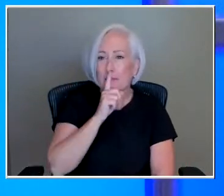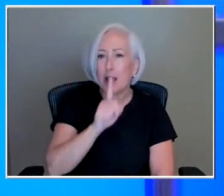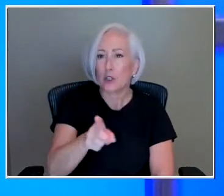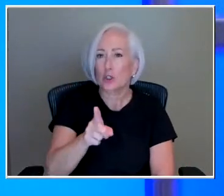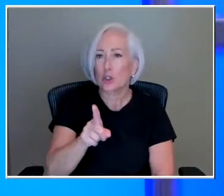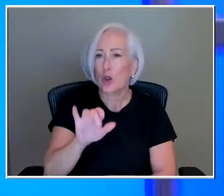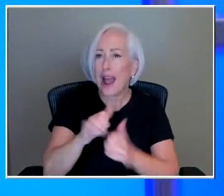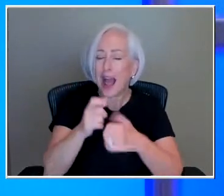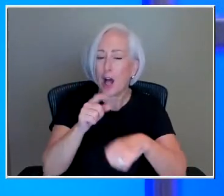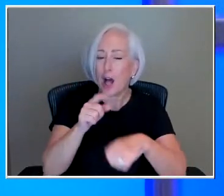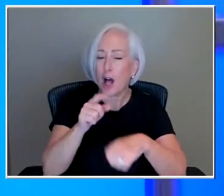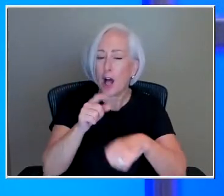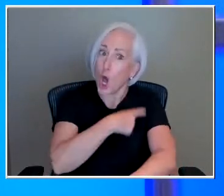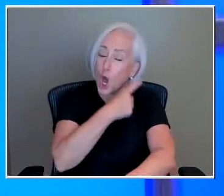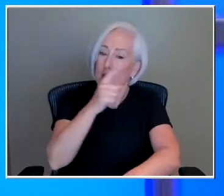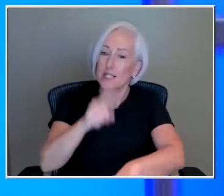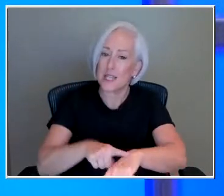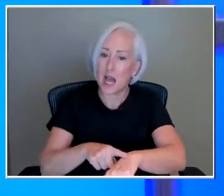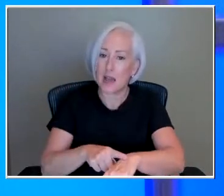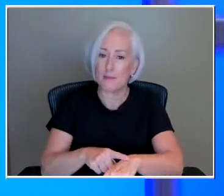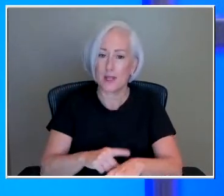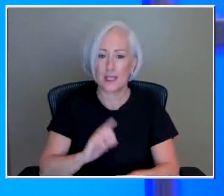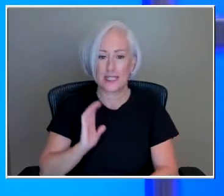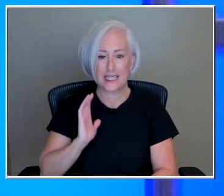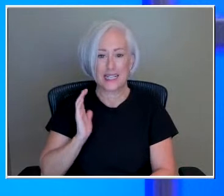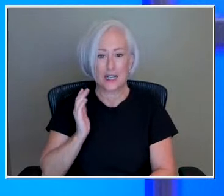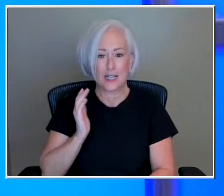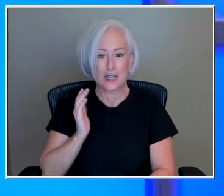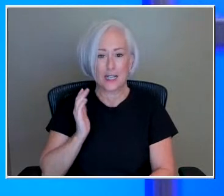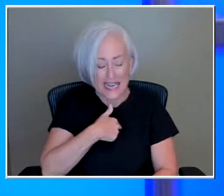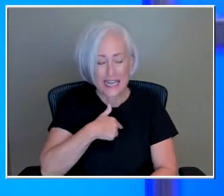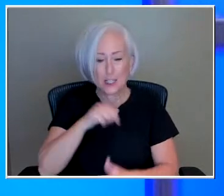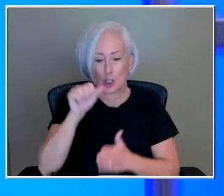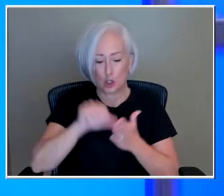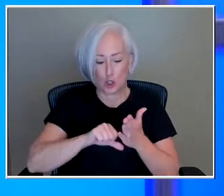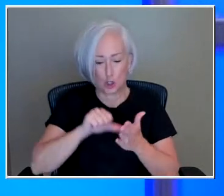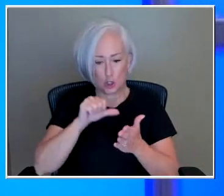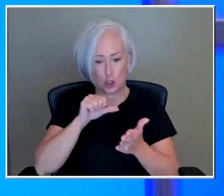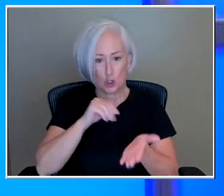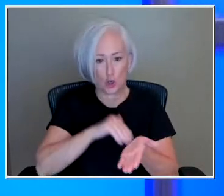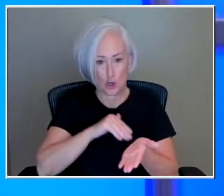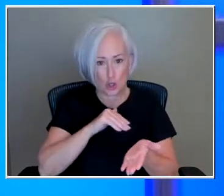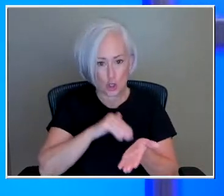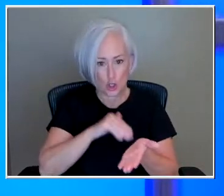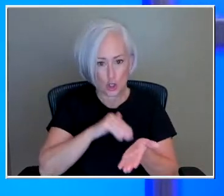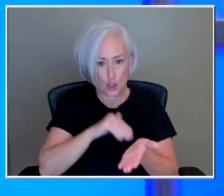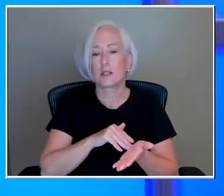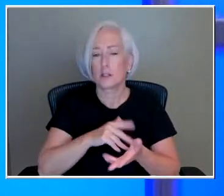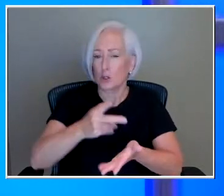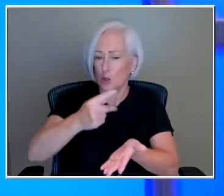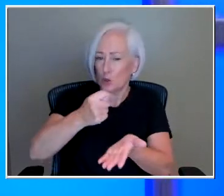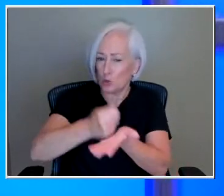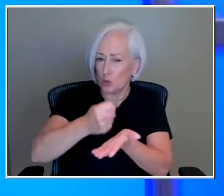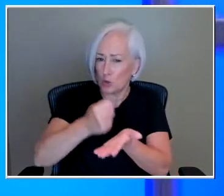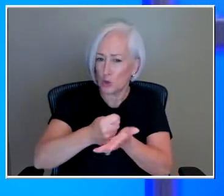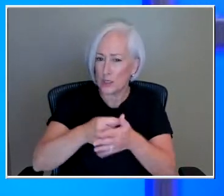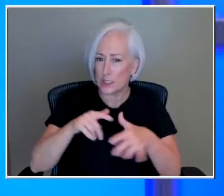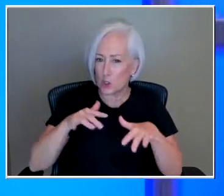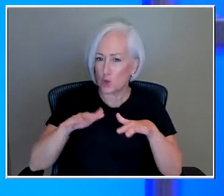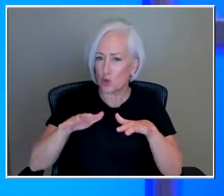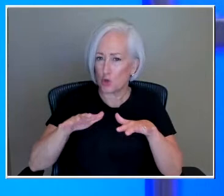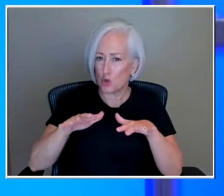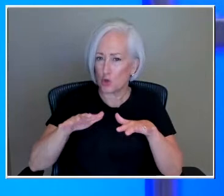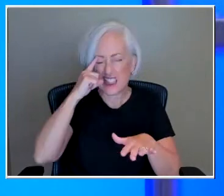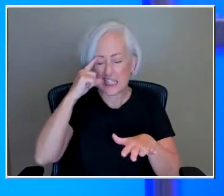been doing, as a community, as surgeons, procedures to treat tremor since, I believe, the 1950s or 60s.